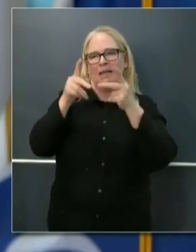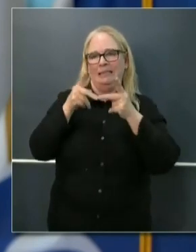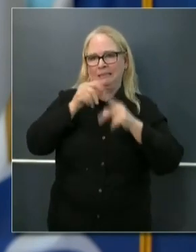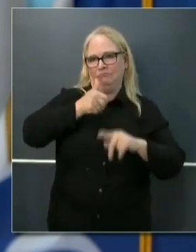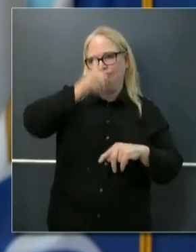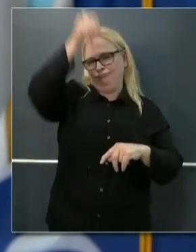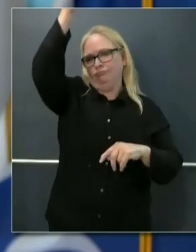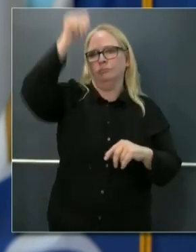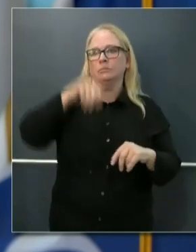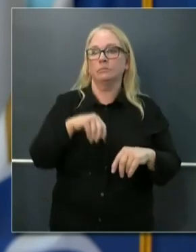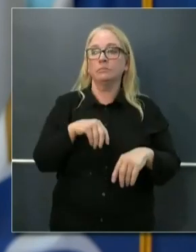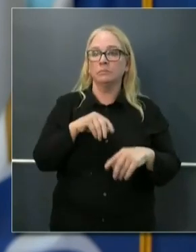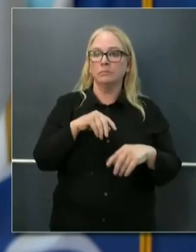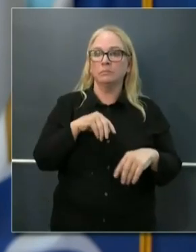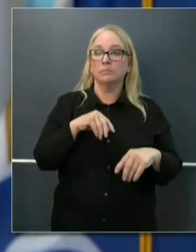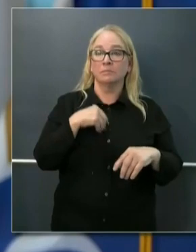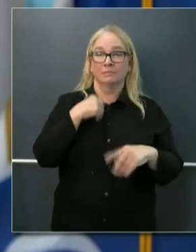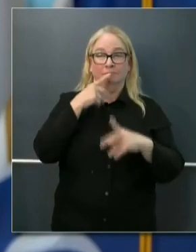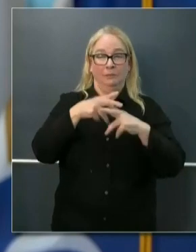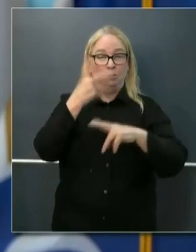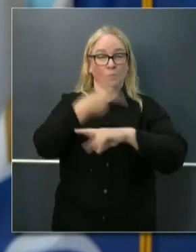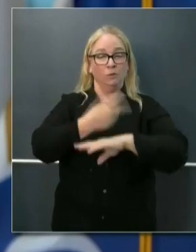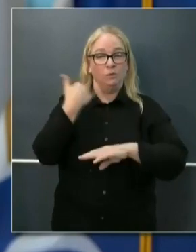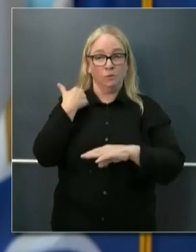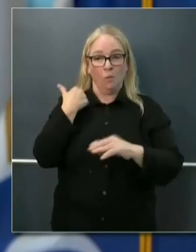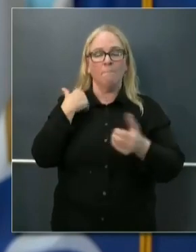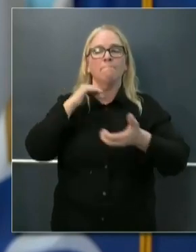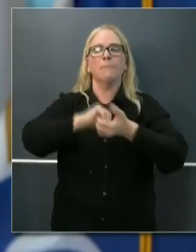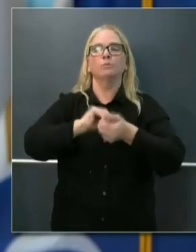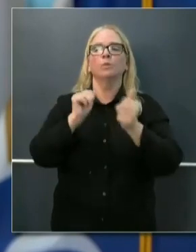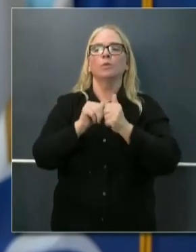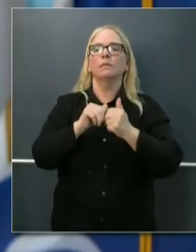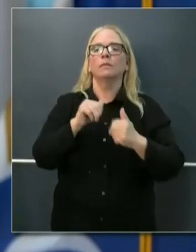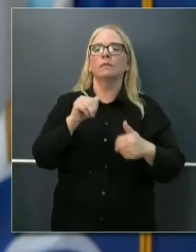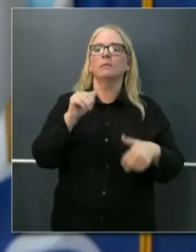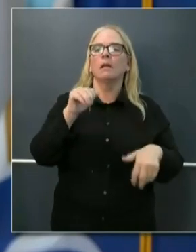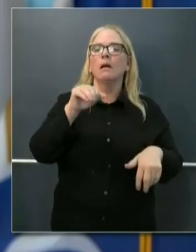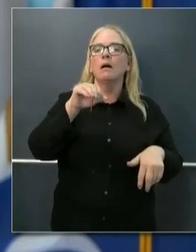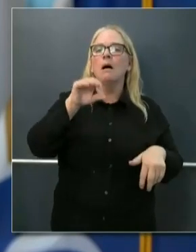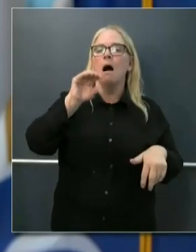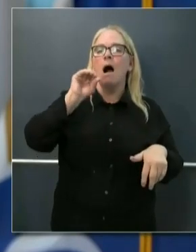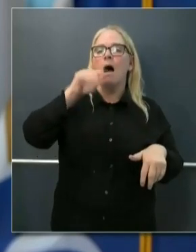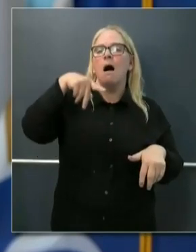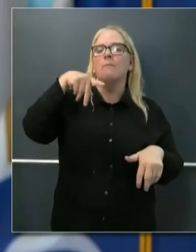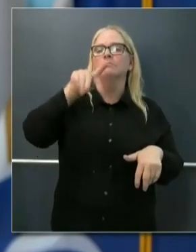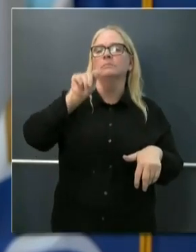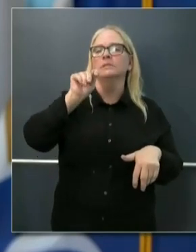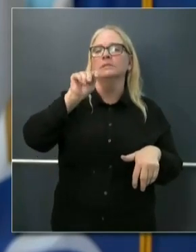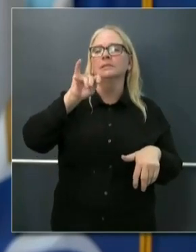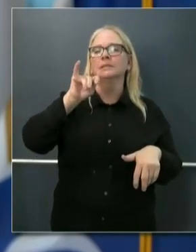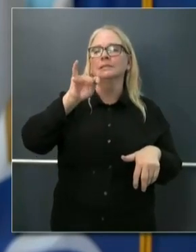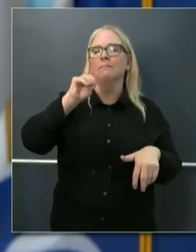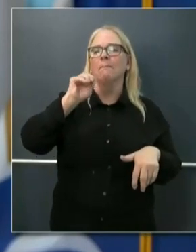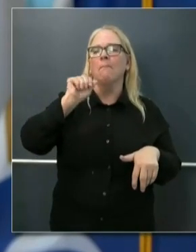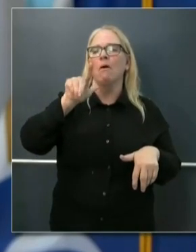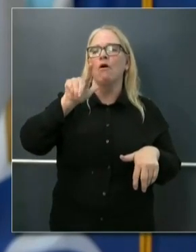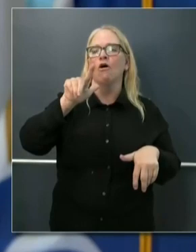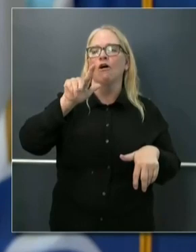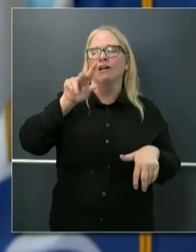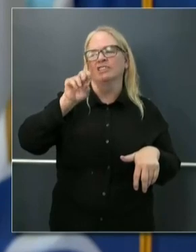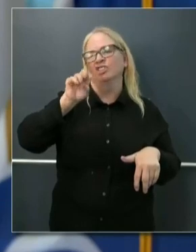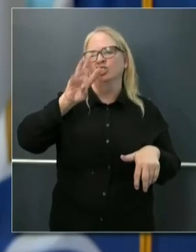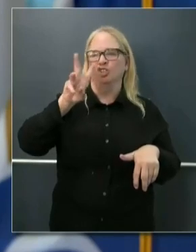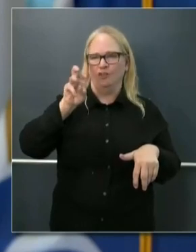the specific partnership we announced with OptumServe for 80 sites, mobile sites,